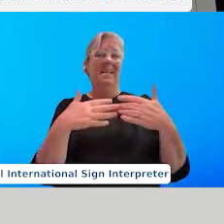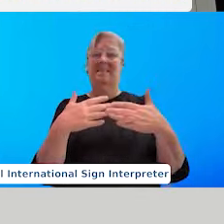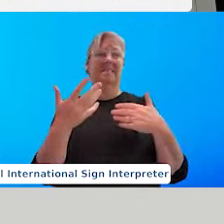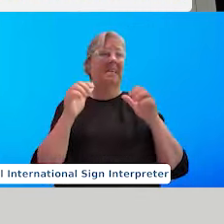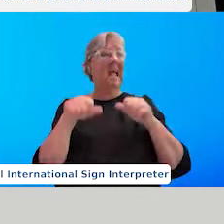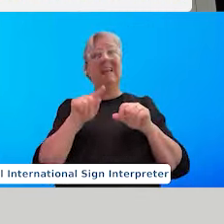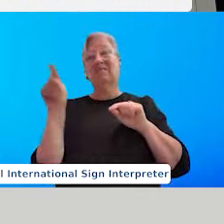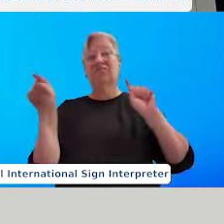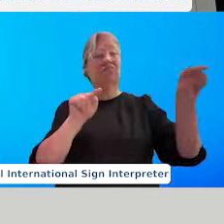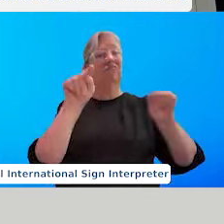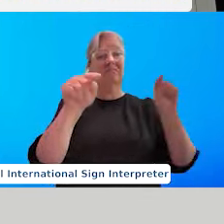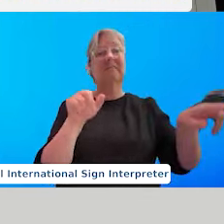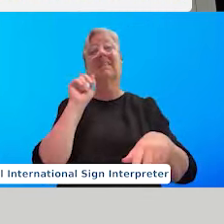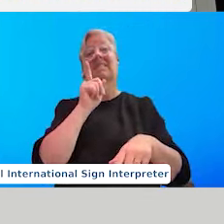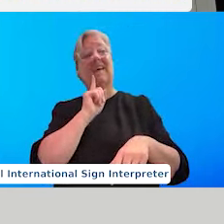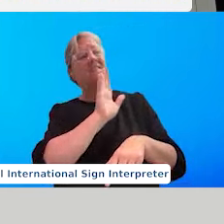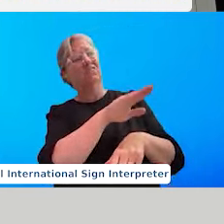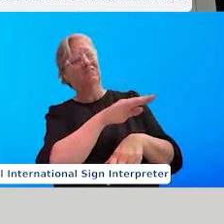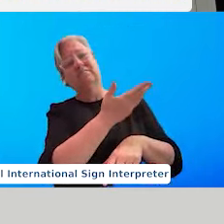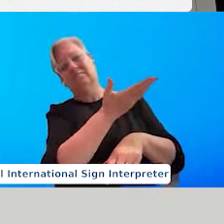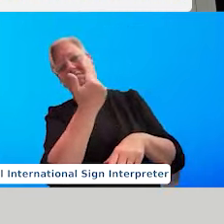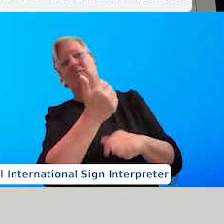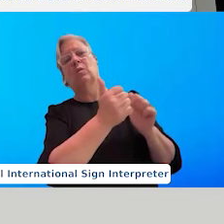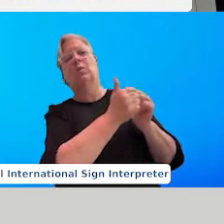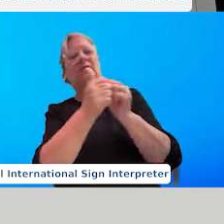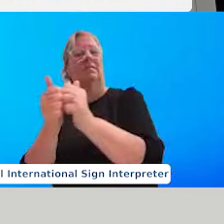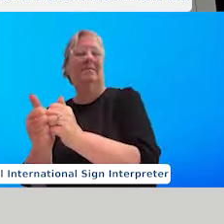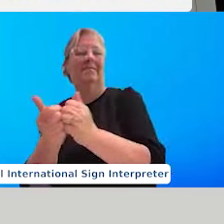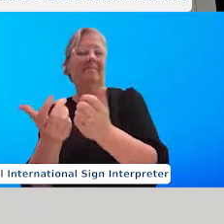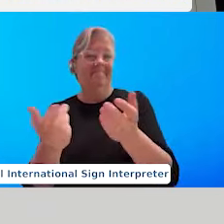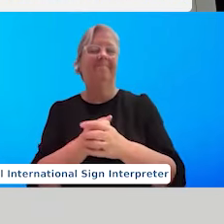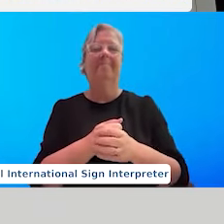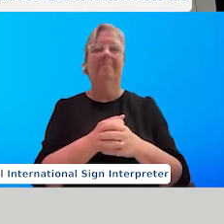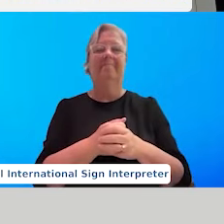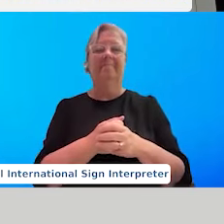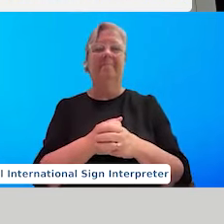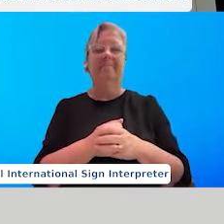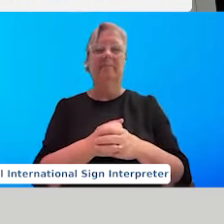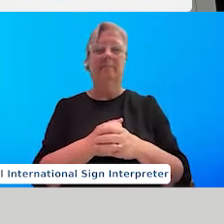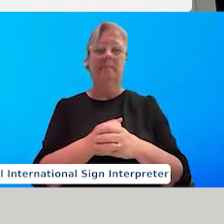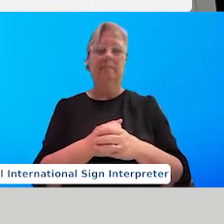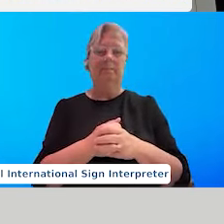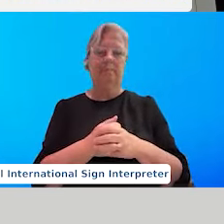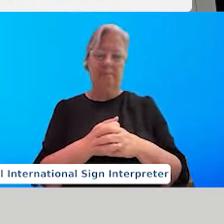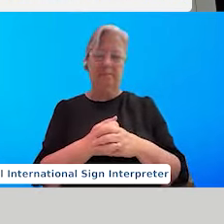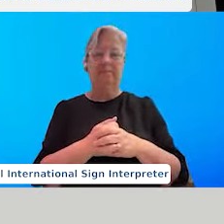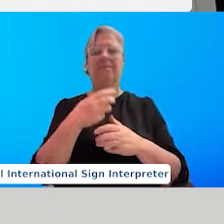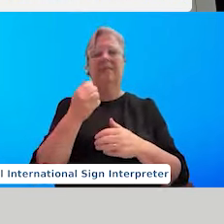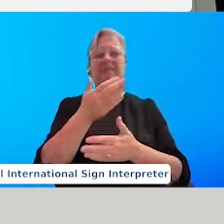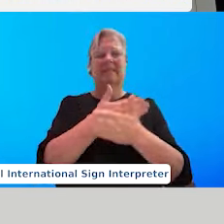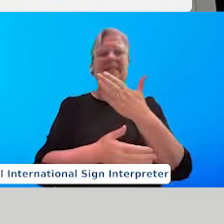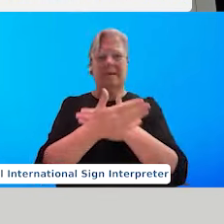for providing services like in the hospital, in the